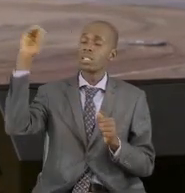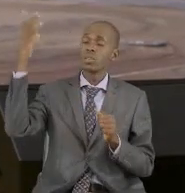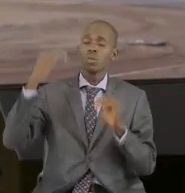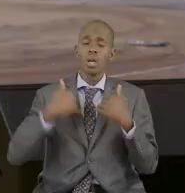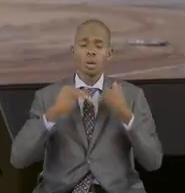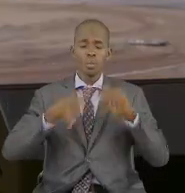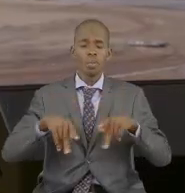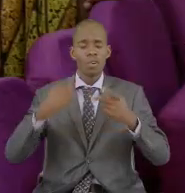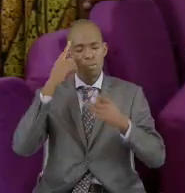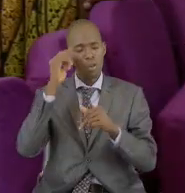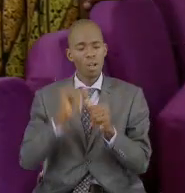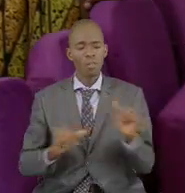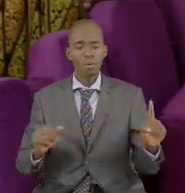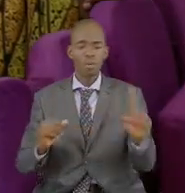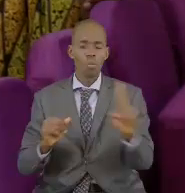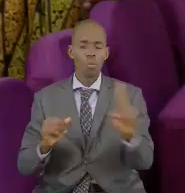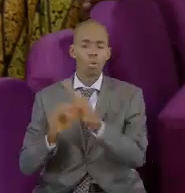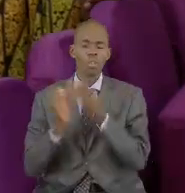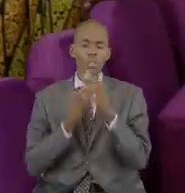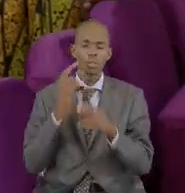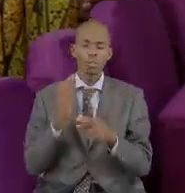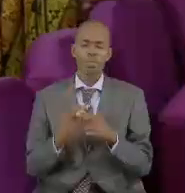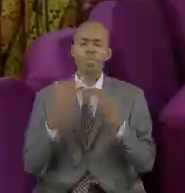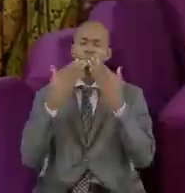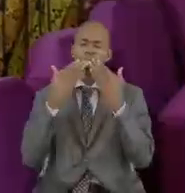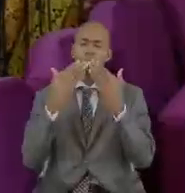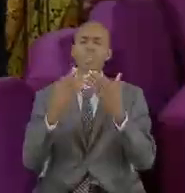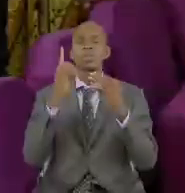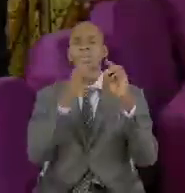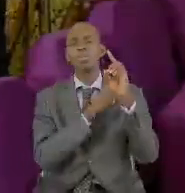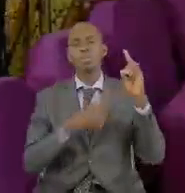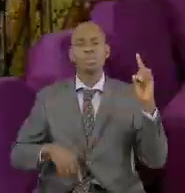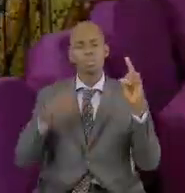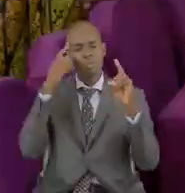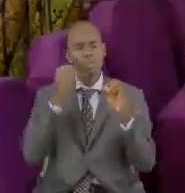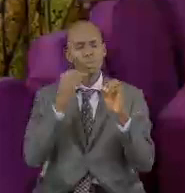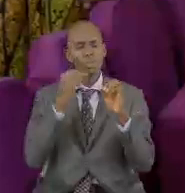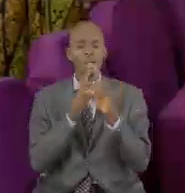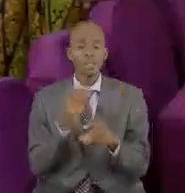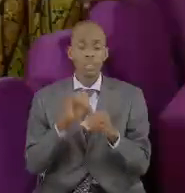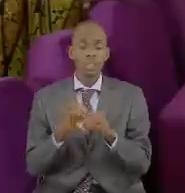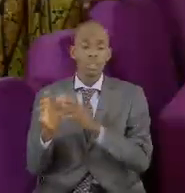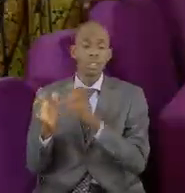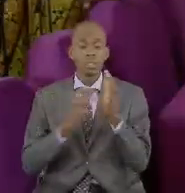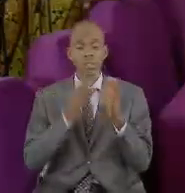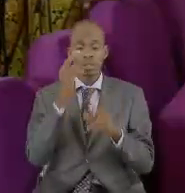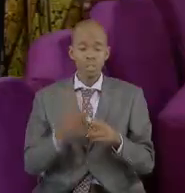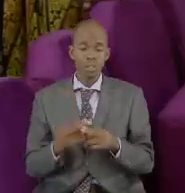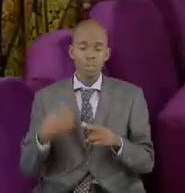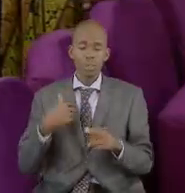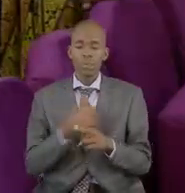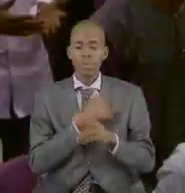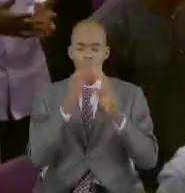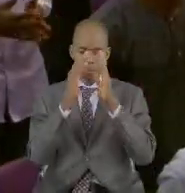in Jesus' name. Thank you, Lord, for the answer. In Jesus' name we